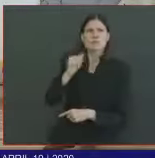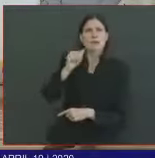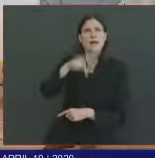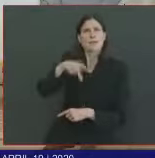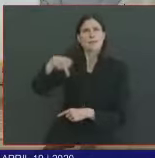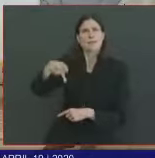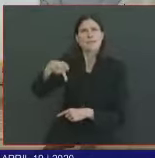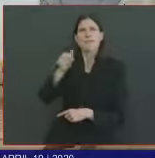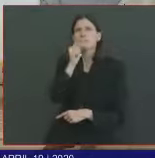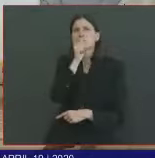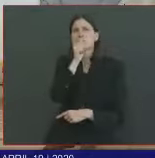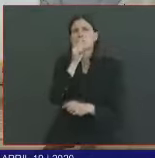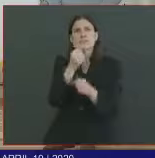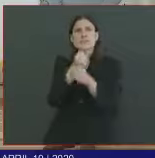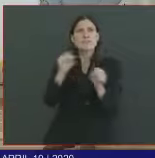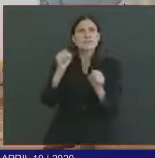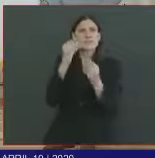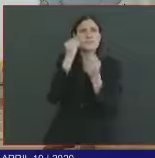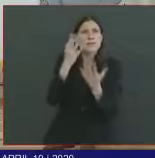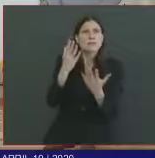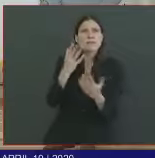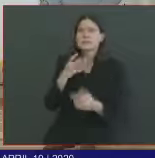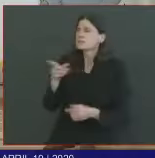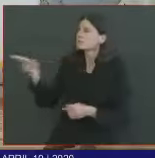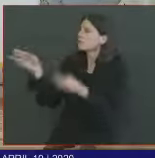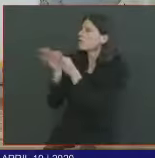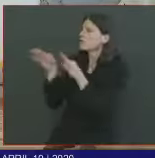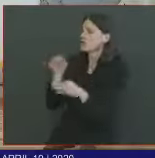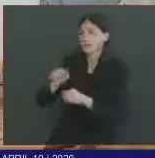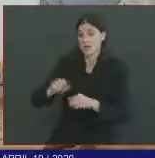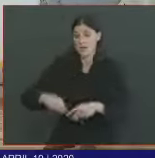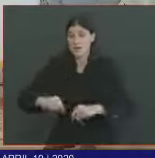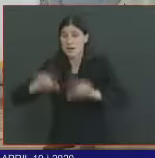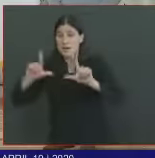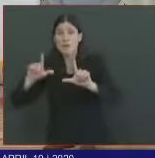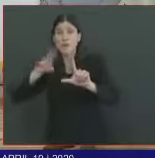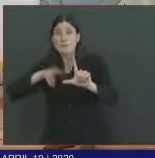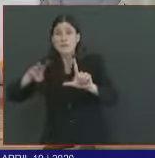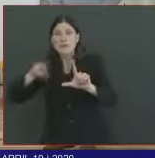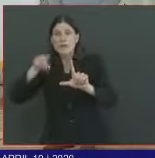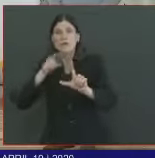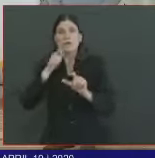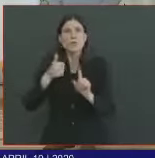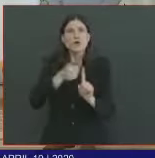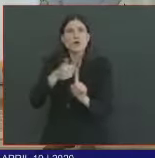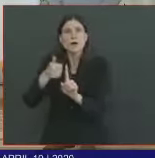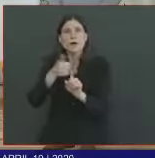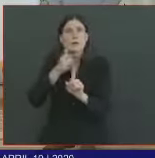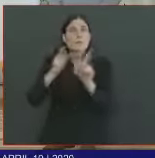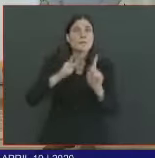real time. Do you think tools like this might be implemented as the state begins to reopen? Yes, I do.